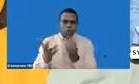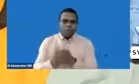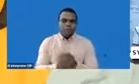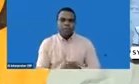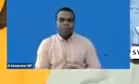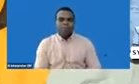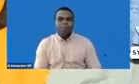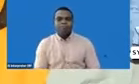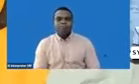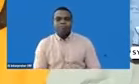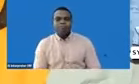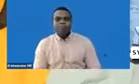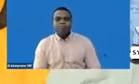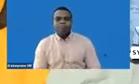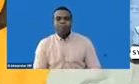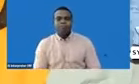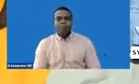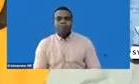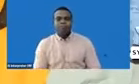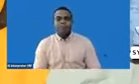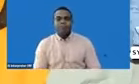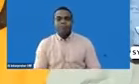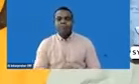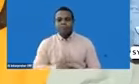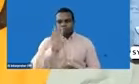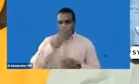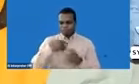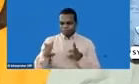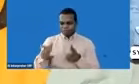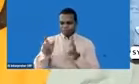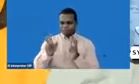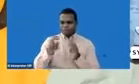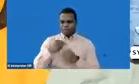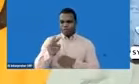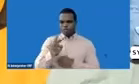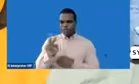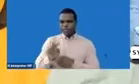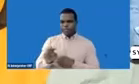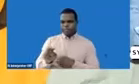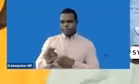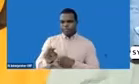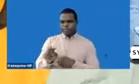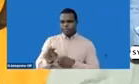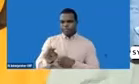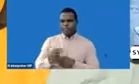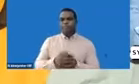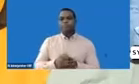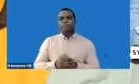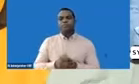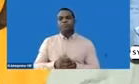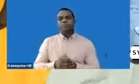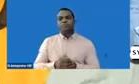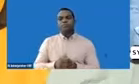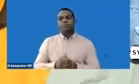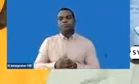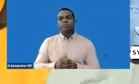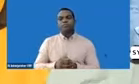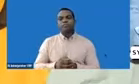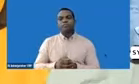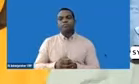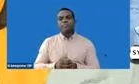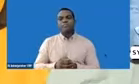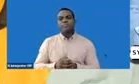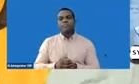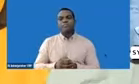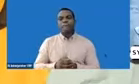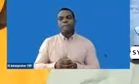So we have a little bit of a discussion on the fact that we said that no one has really provided, or that we didn't